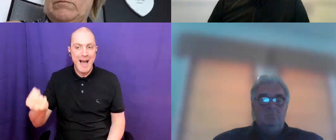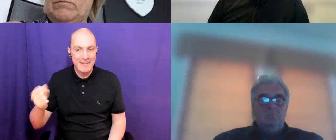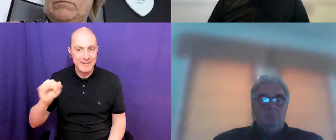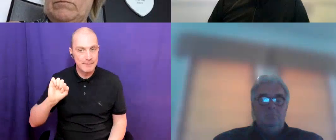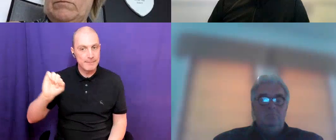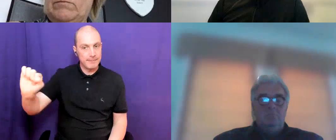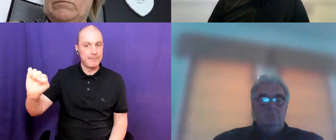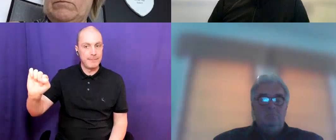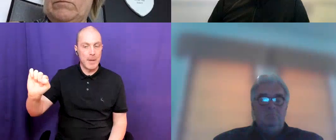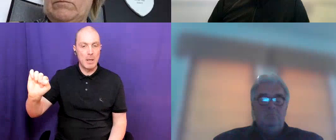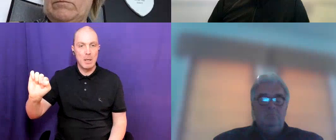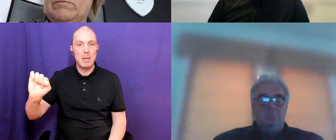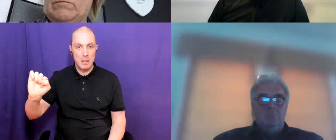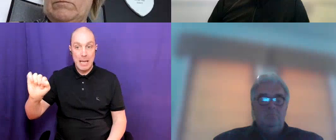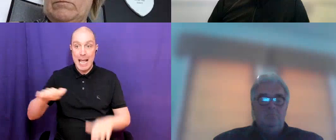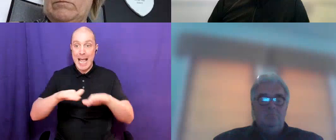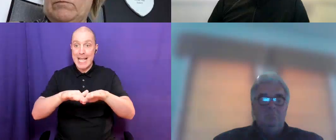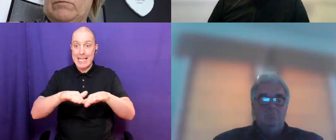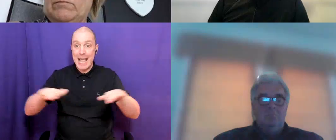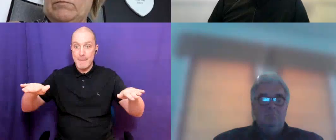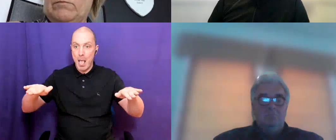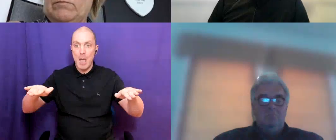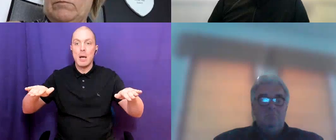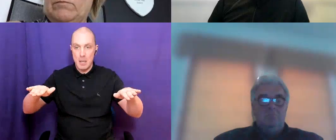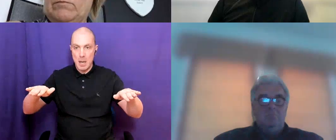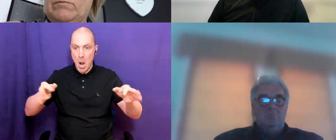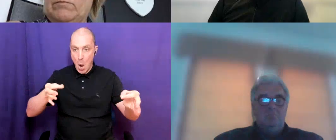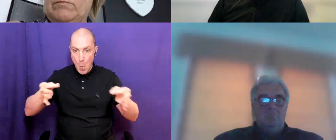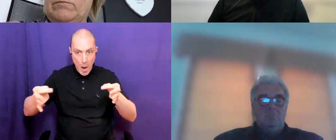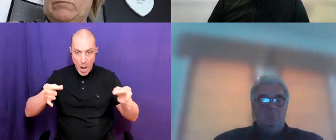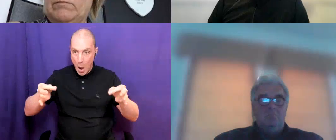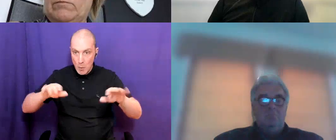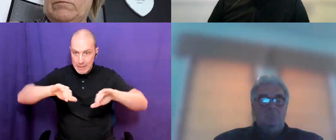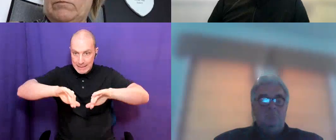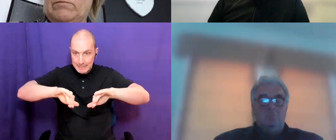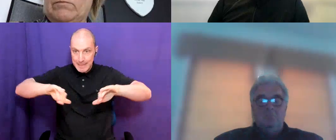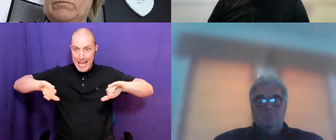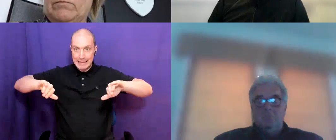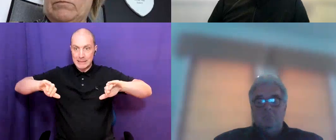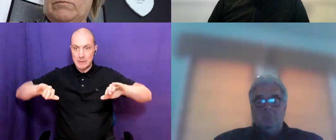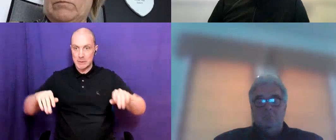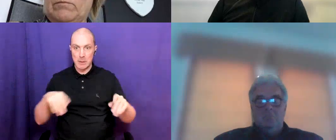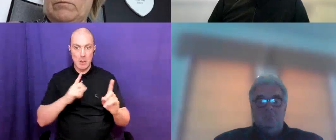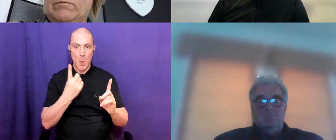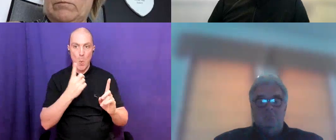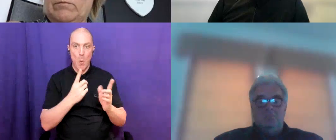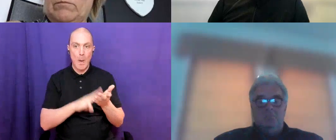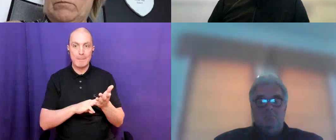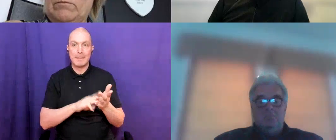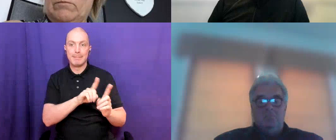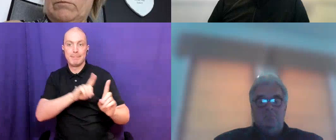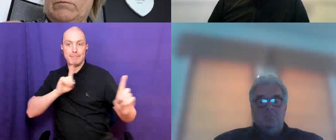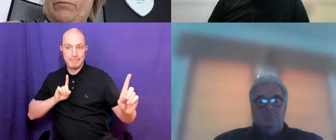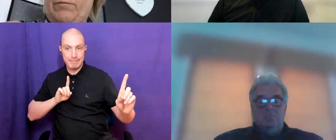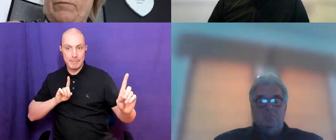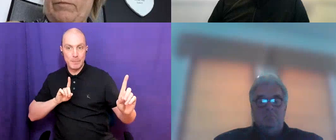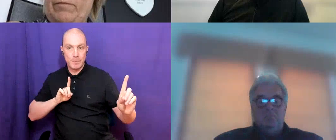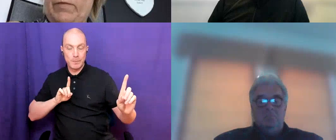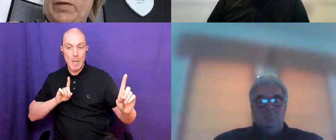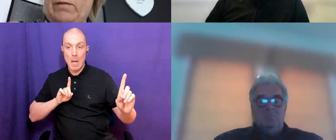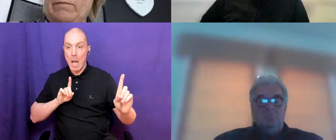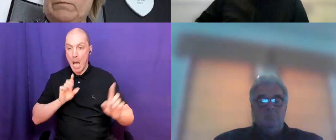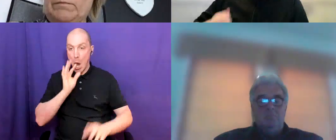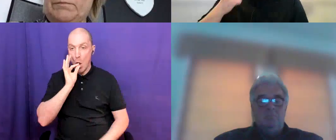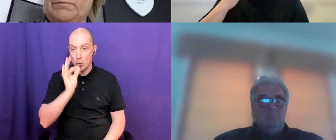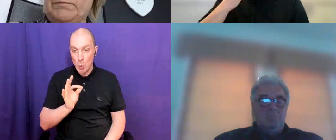out to permit physical distancing and to respect the maximum capacity limits advised to us. But my overall request is